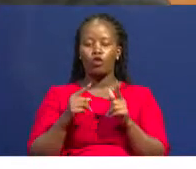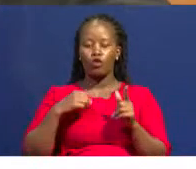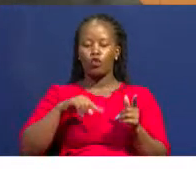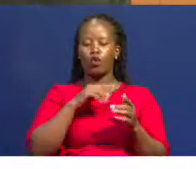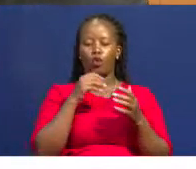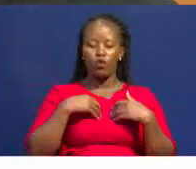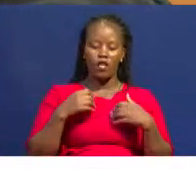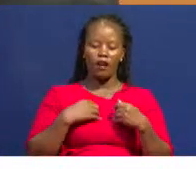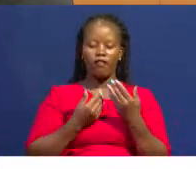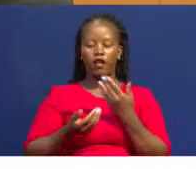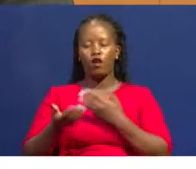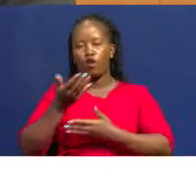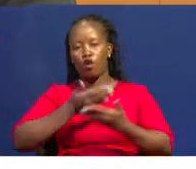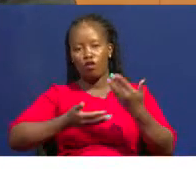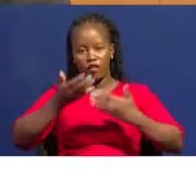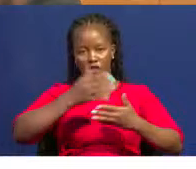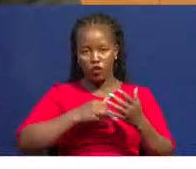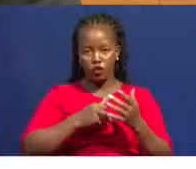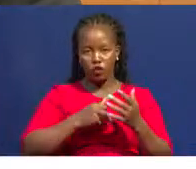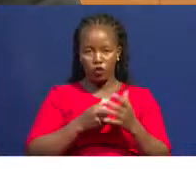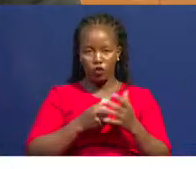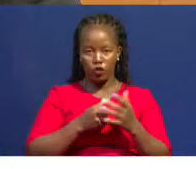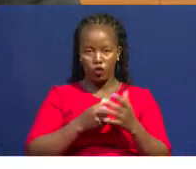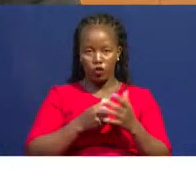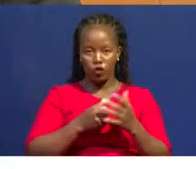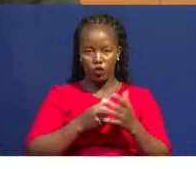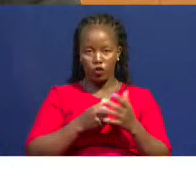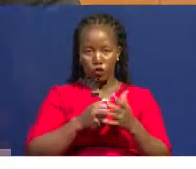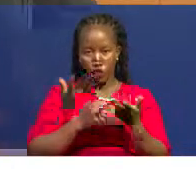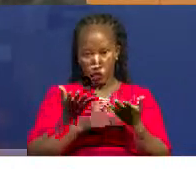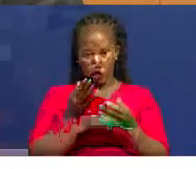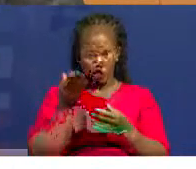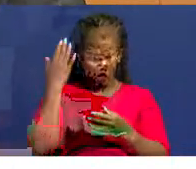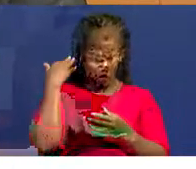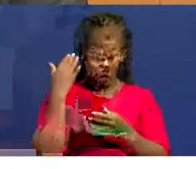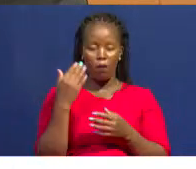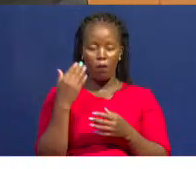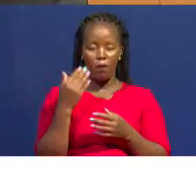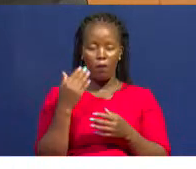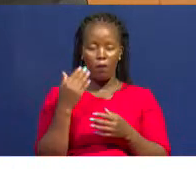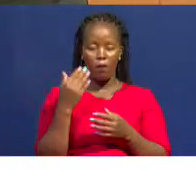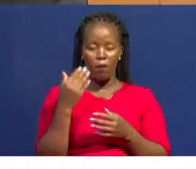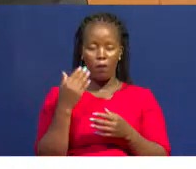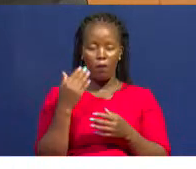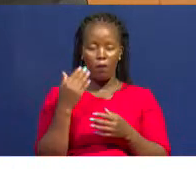conversation, whereby a clean conversation, the way we used to sit in the transport,